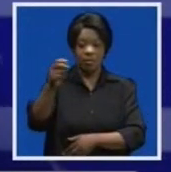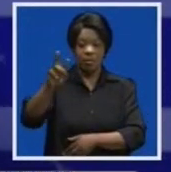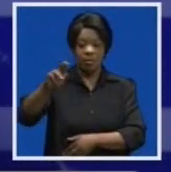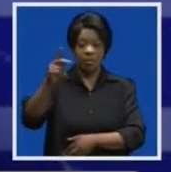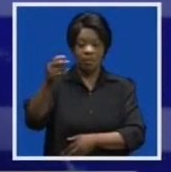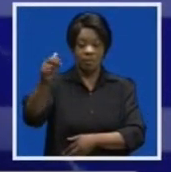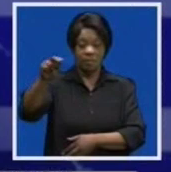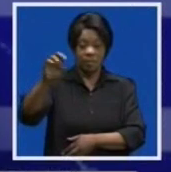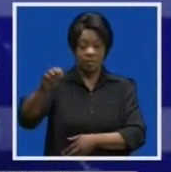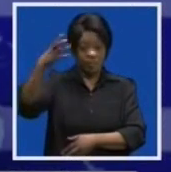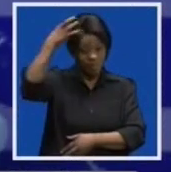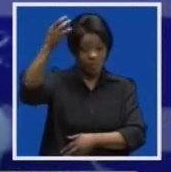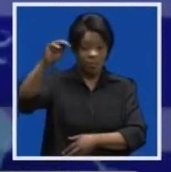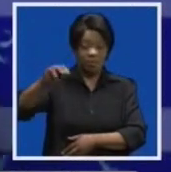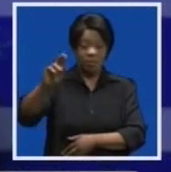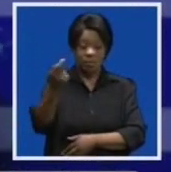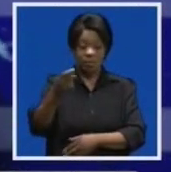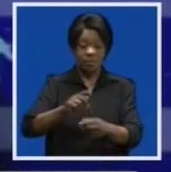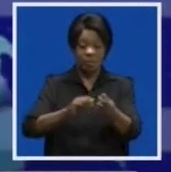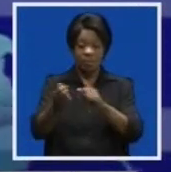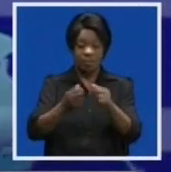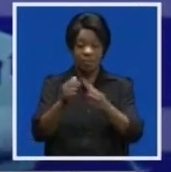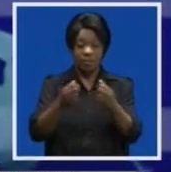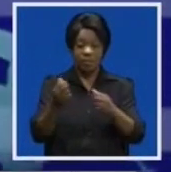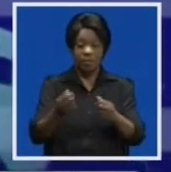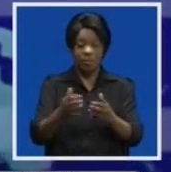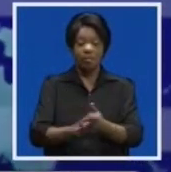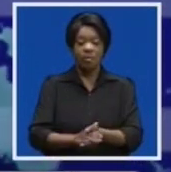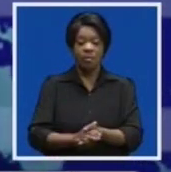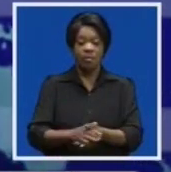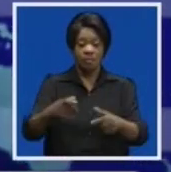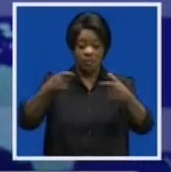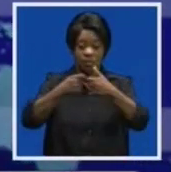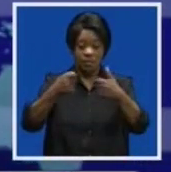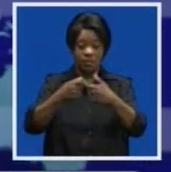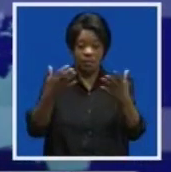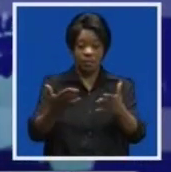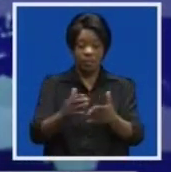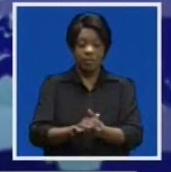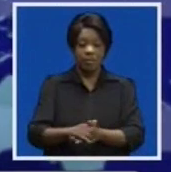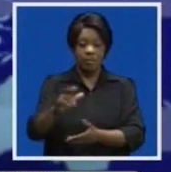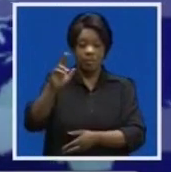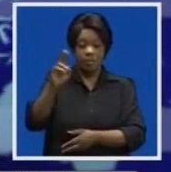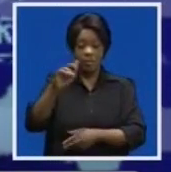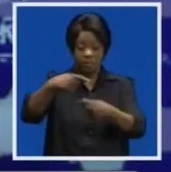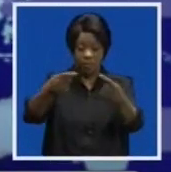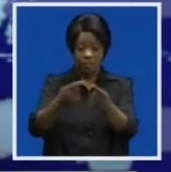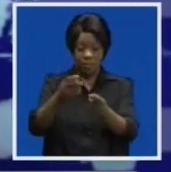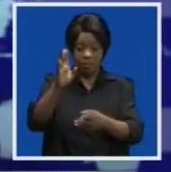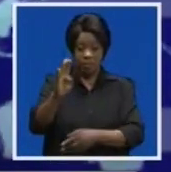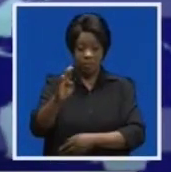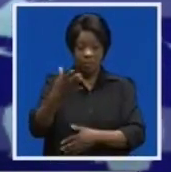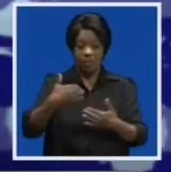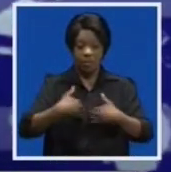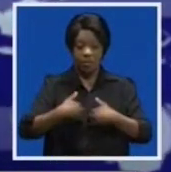Morocco in their third game of the CAF Confederations Cup group stage. Zanako remain in third spot in Group B, 3